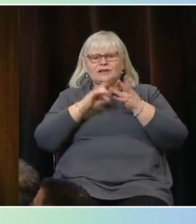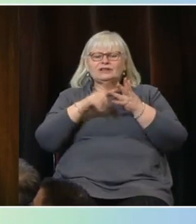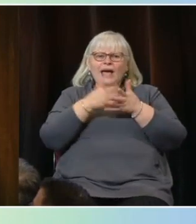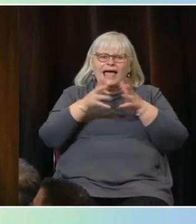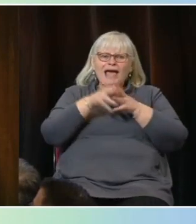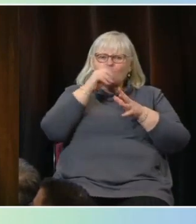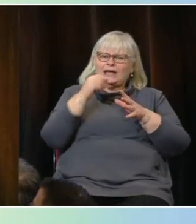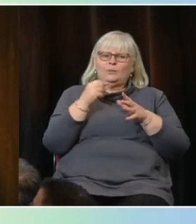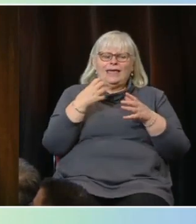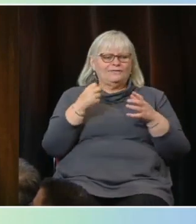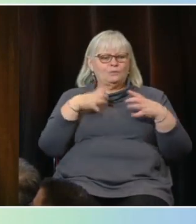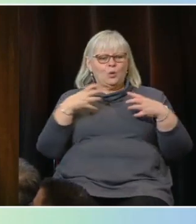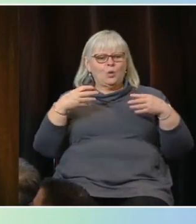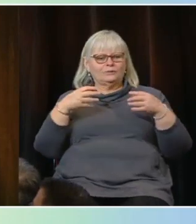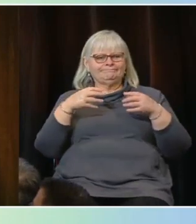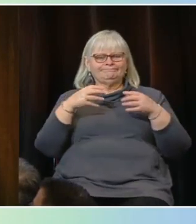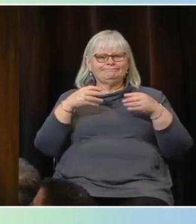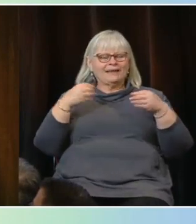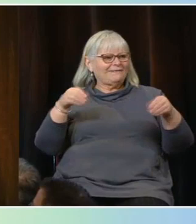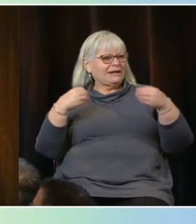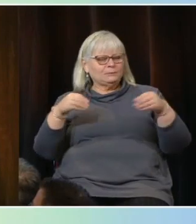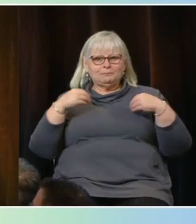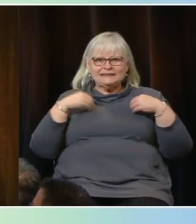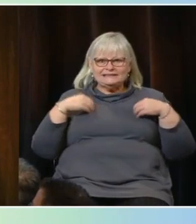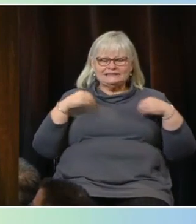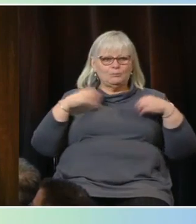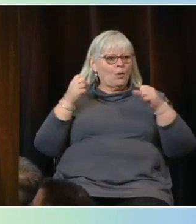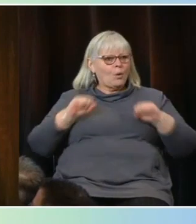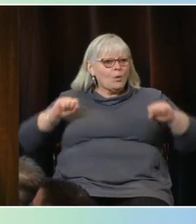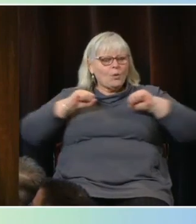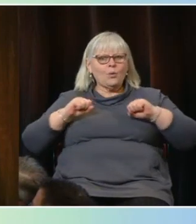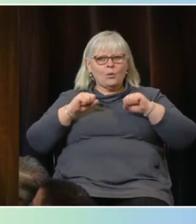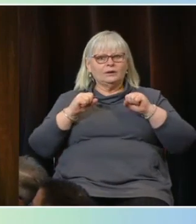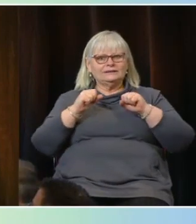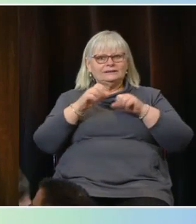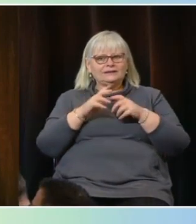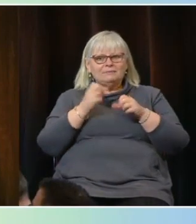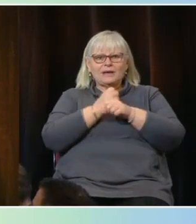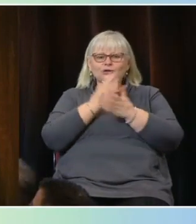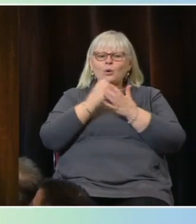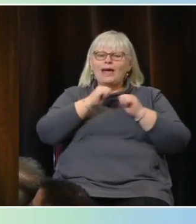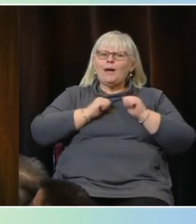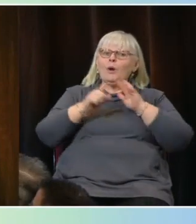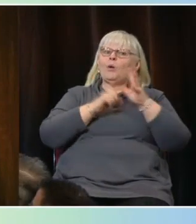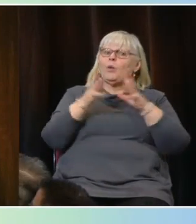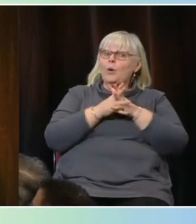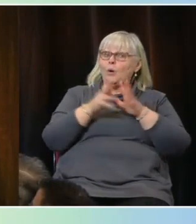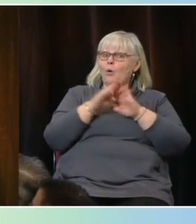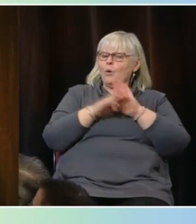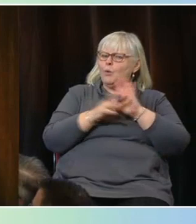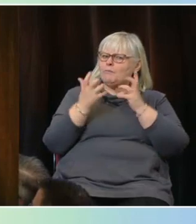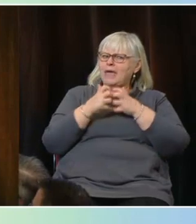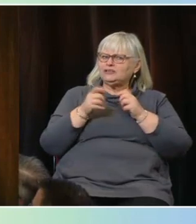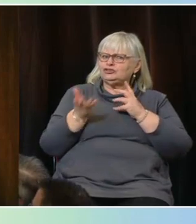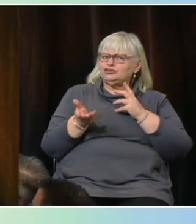a more Dynamic business sector making sure that Australia's competition laws are fit for purpose is part of the response healthy competition is